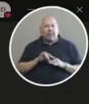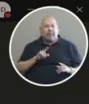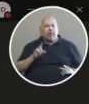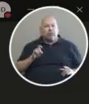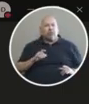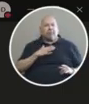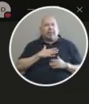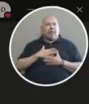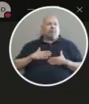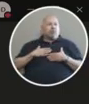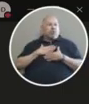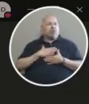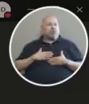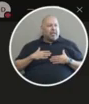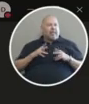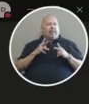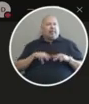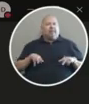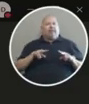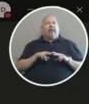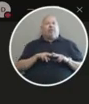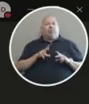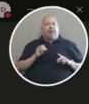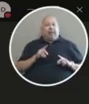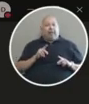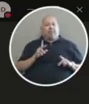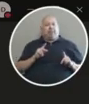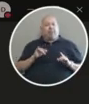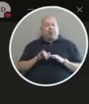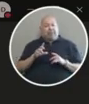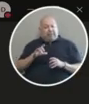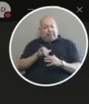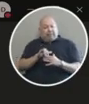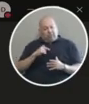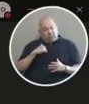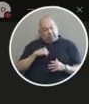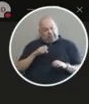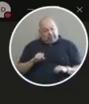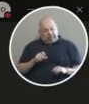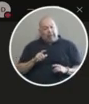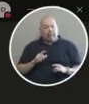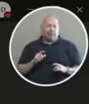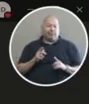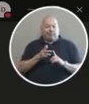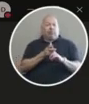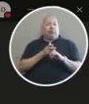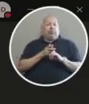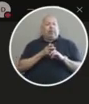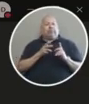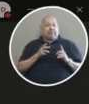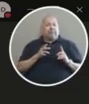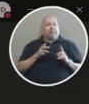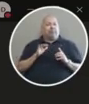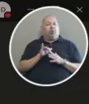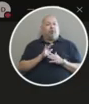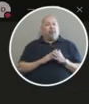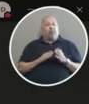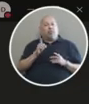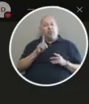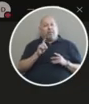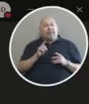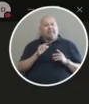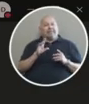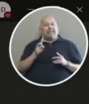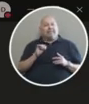should be appreciating and valuing. And if people did that, we could attract a piece of that